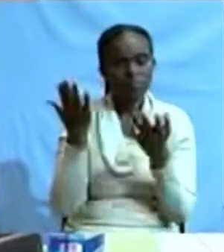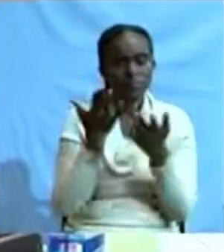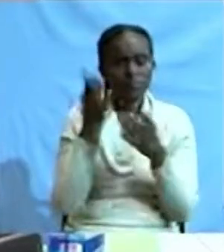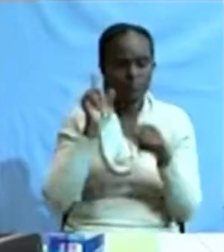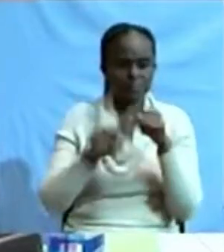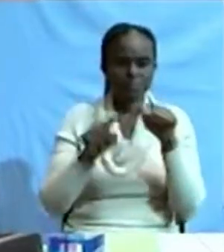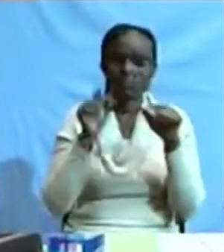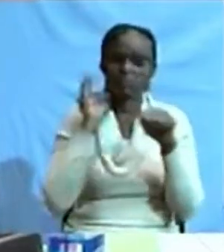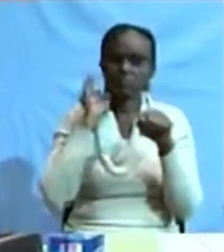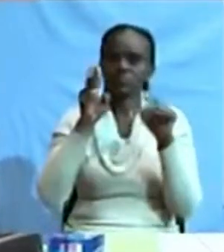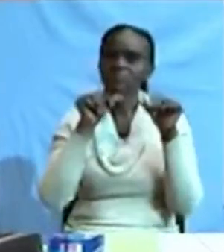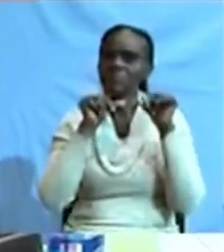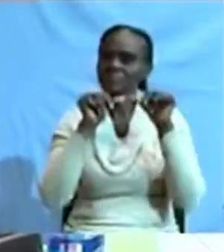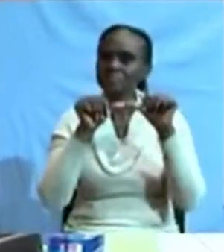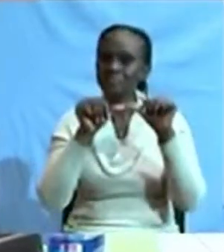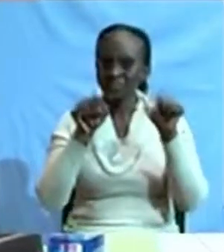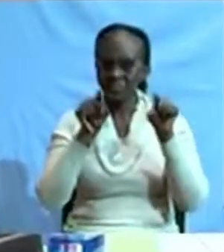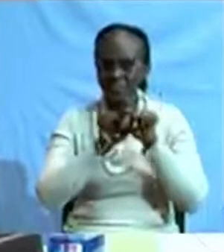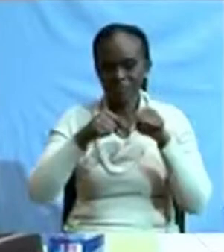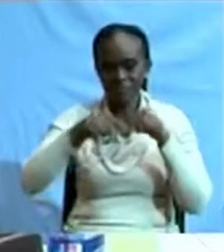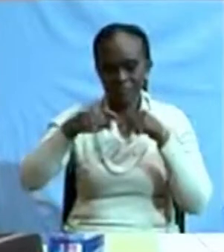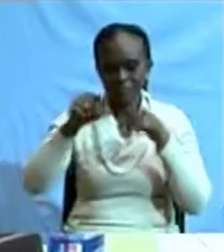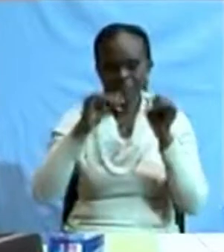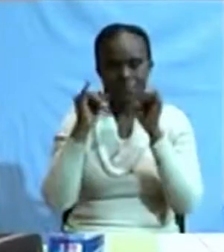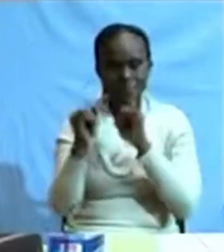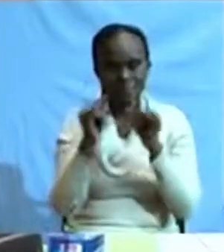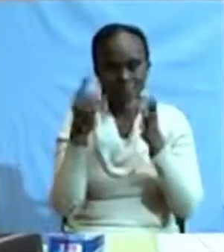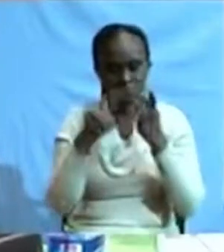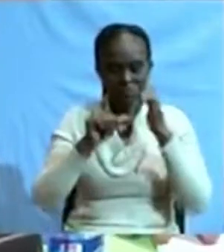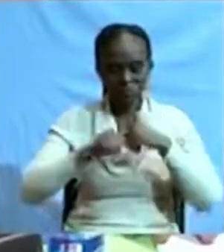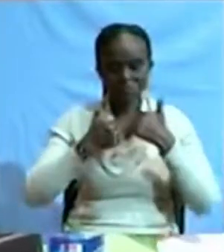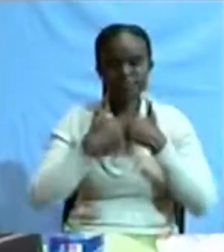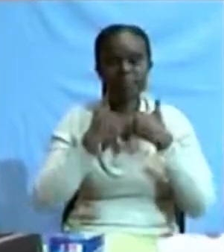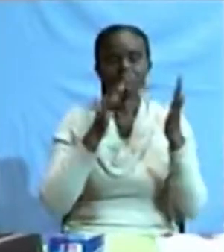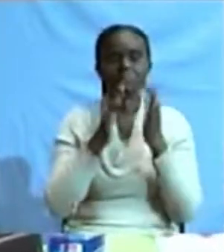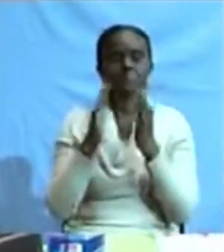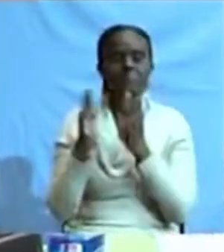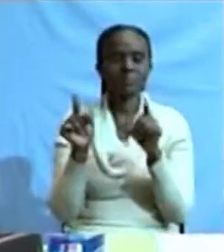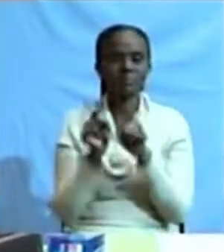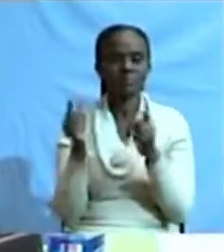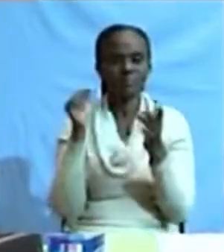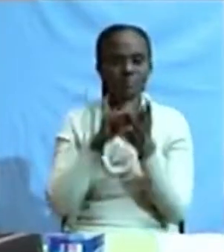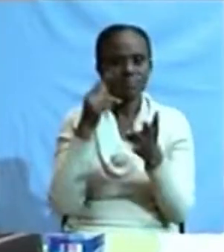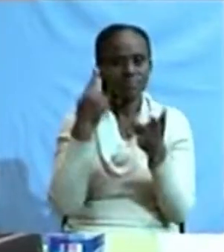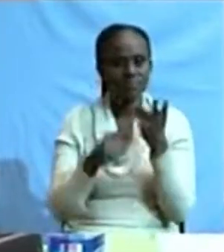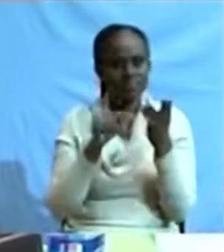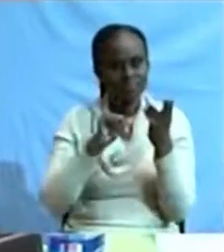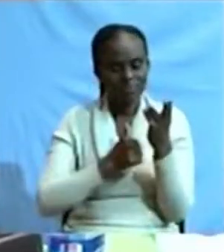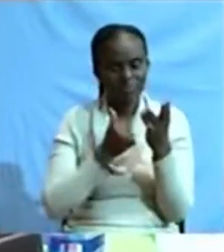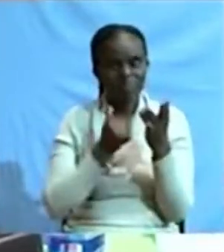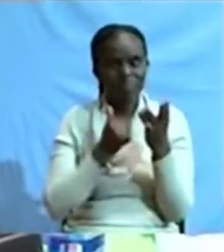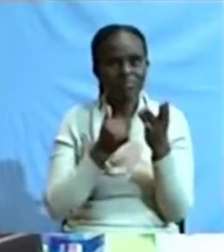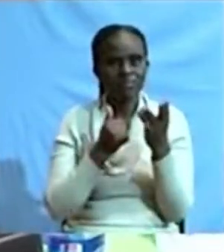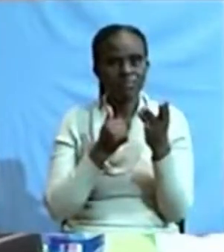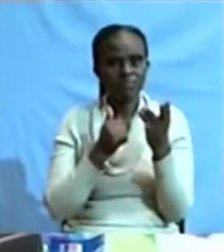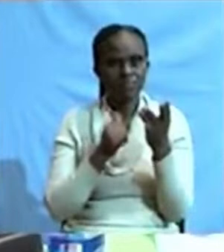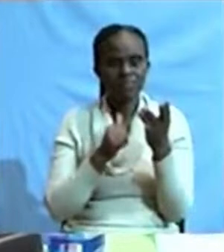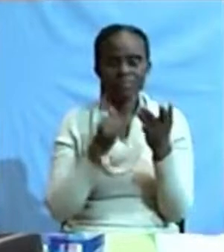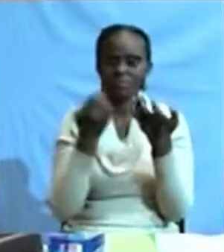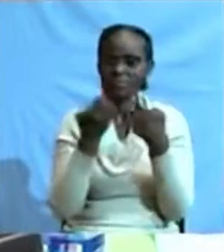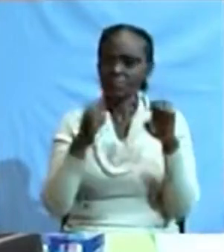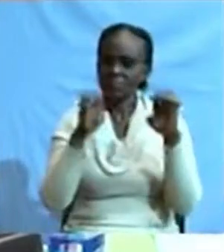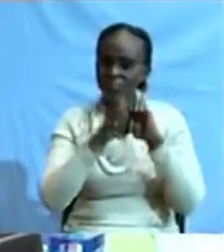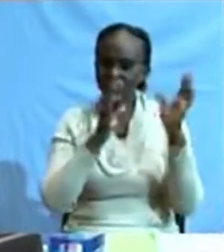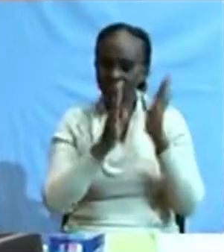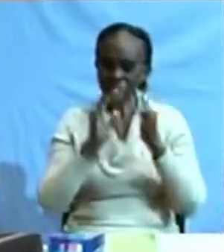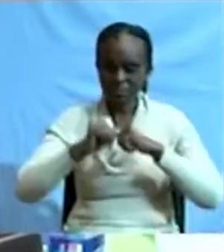will still go ahead and implement what we've planned, and that is what we were even